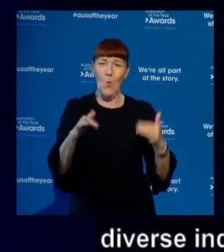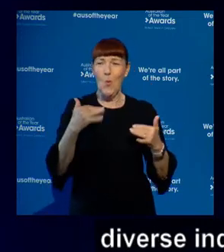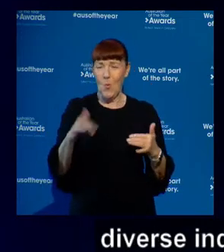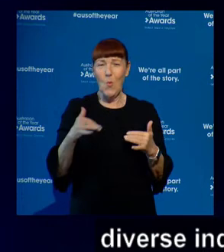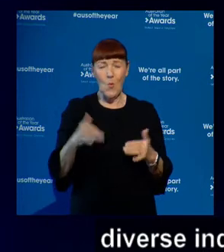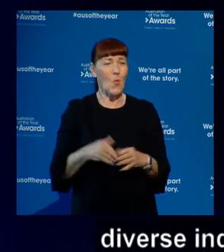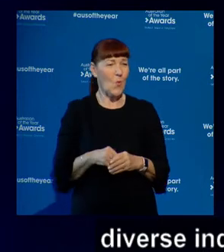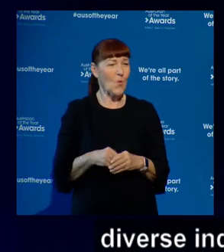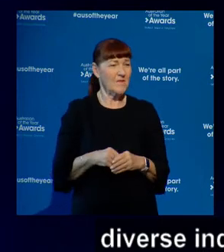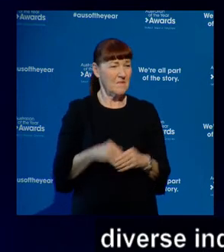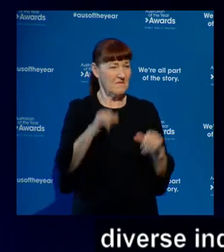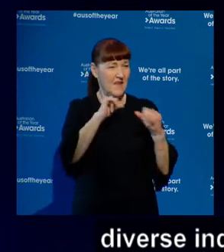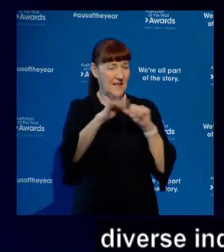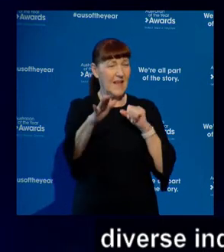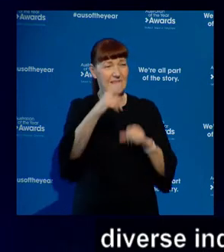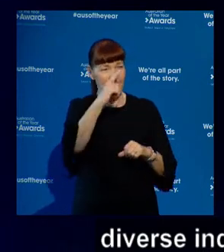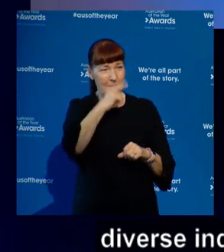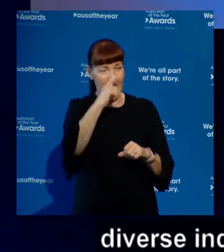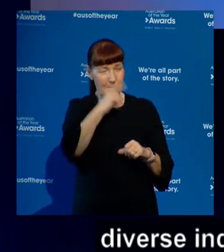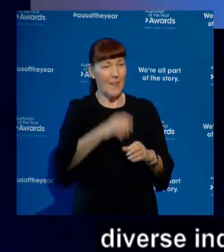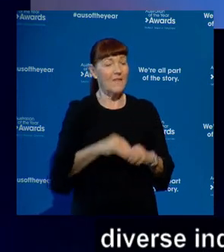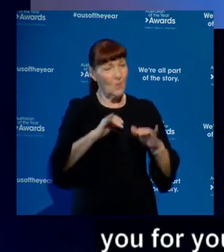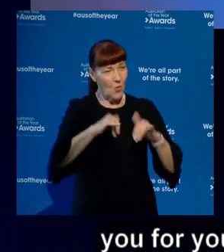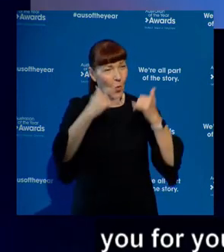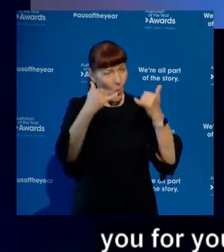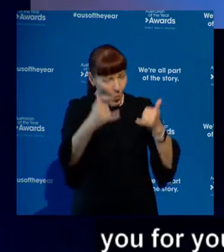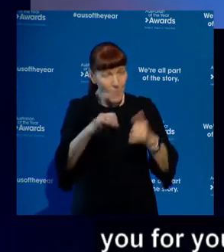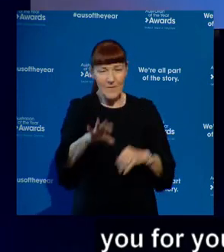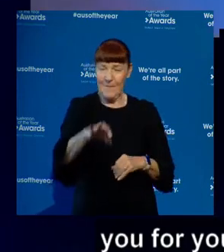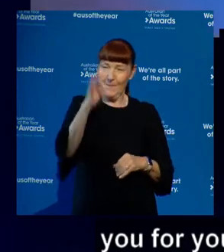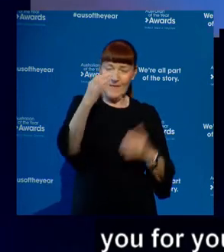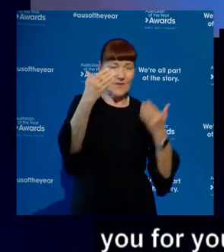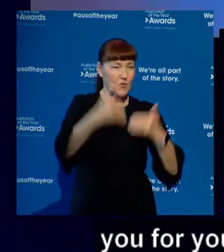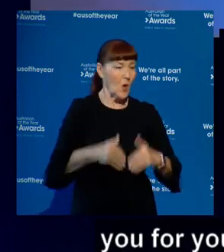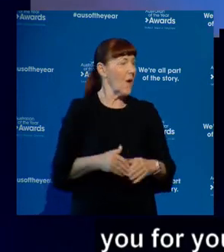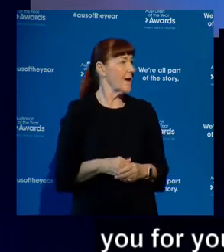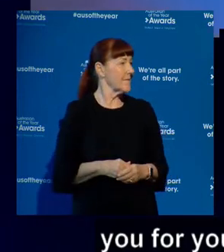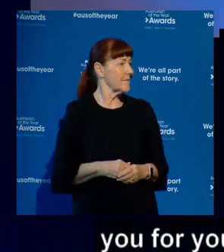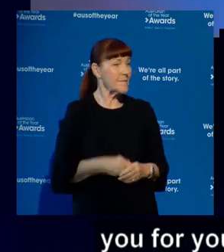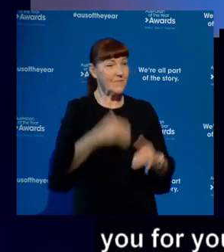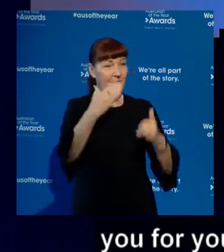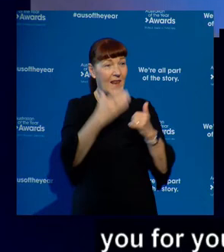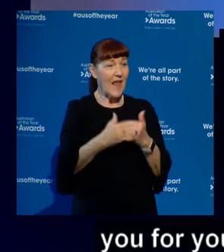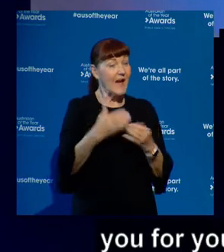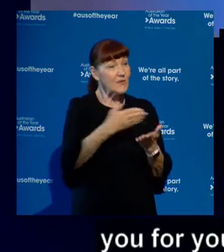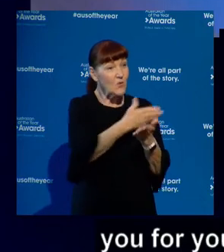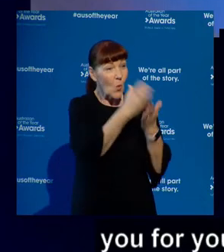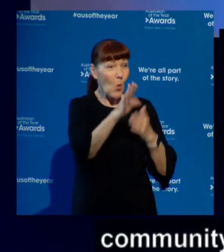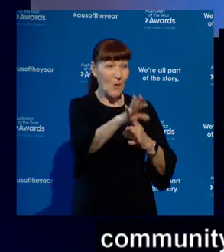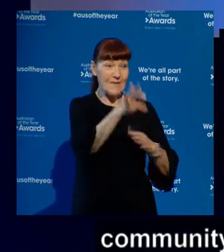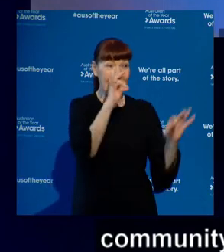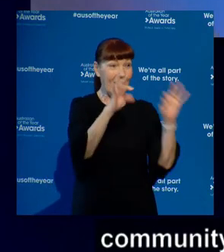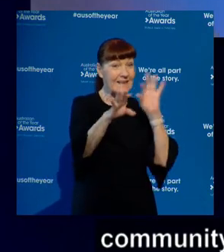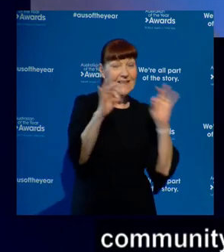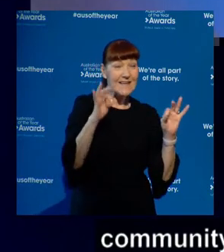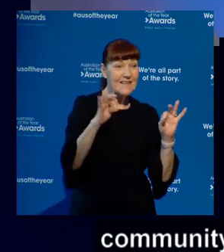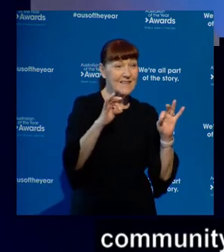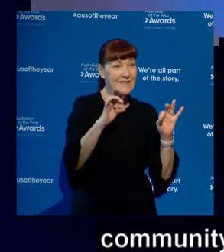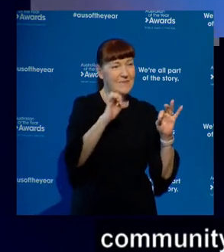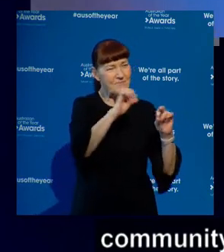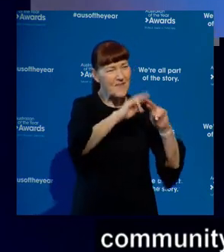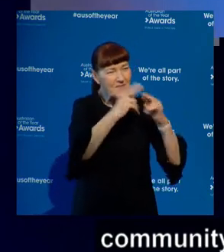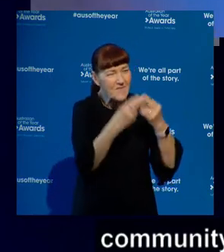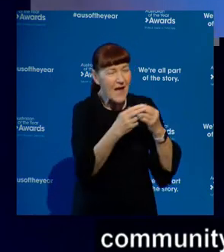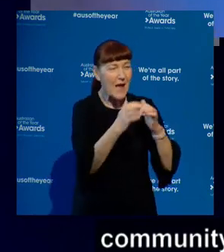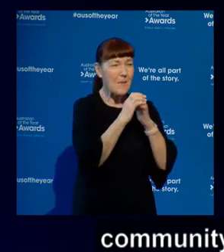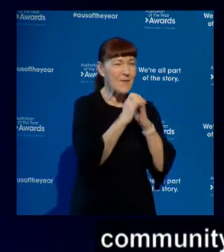in our community who've been nominated for the award tonight. And finally, to the nominees, to their family and